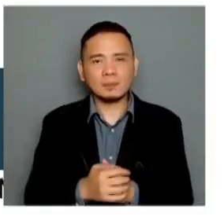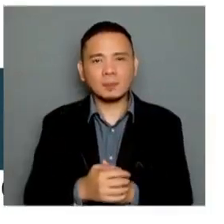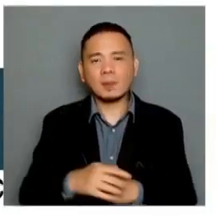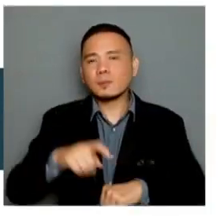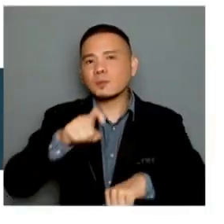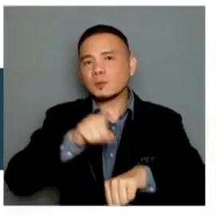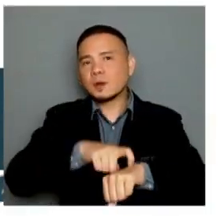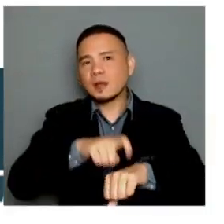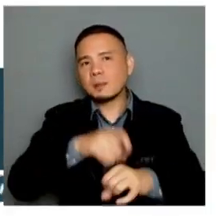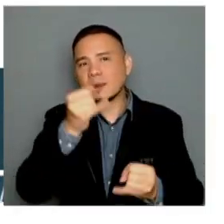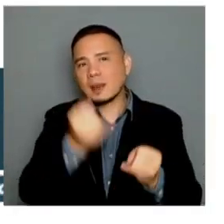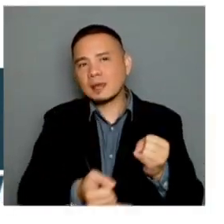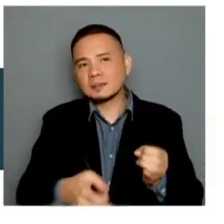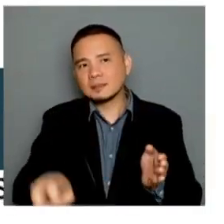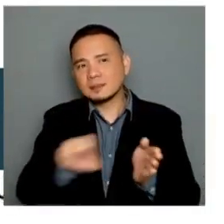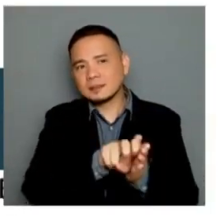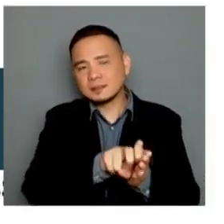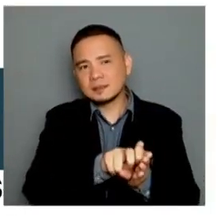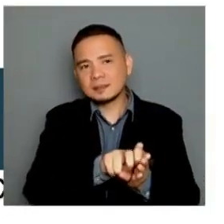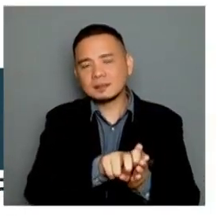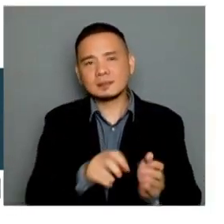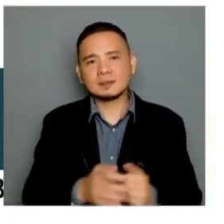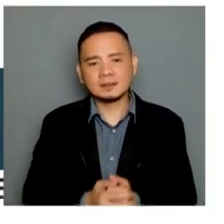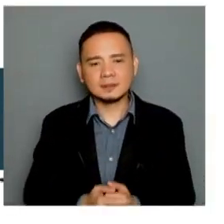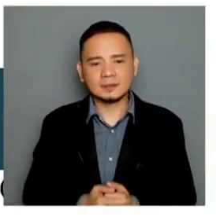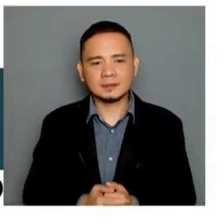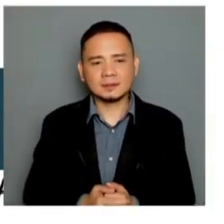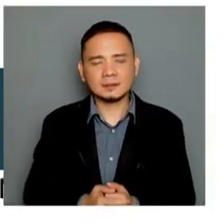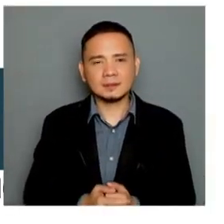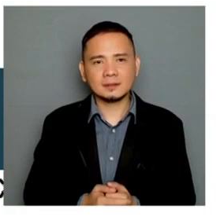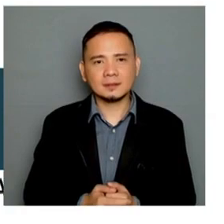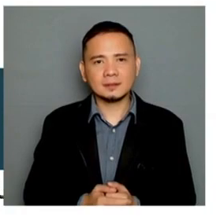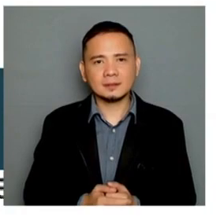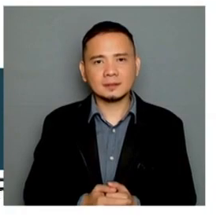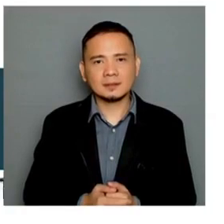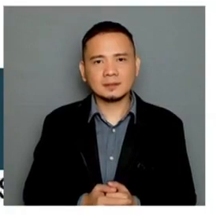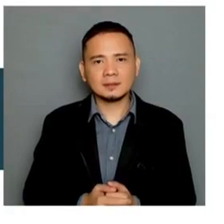yung pinakahuling biyahe mula dyan sa port?